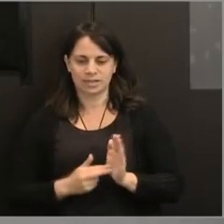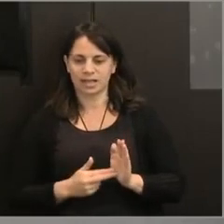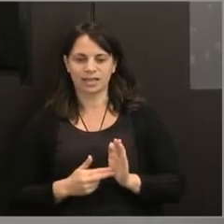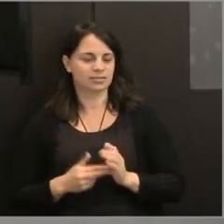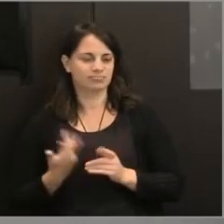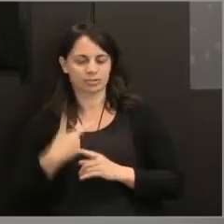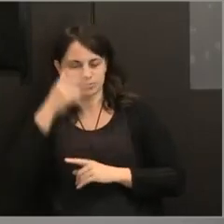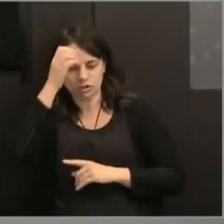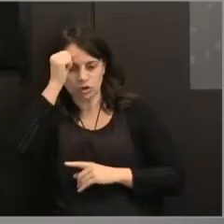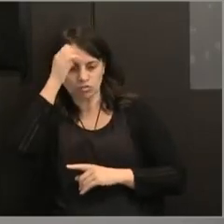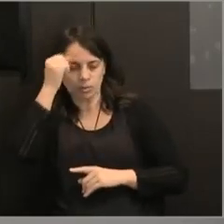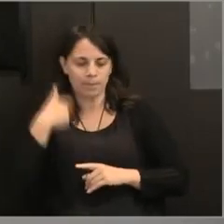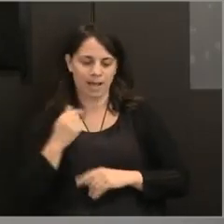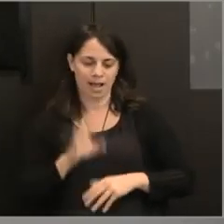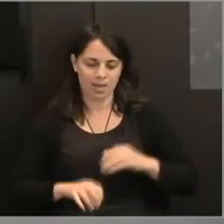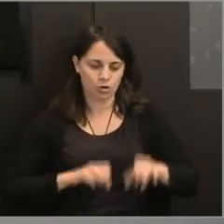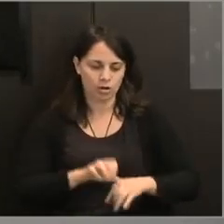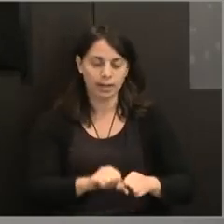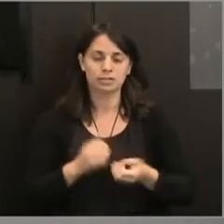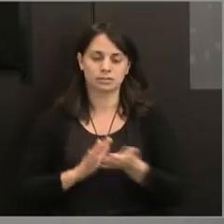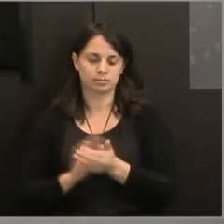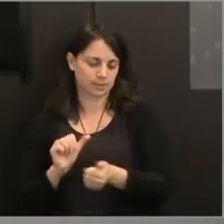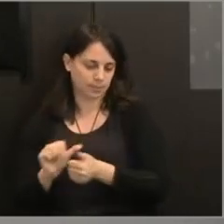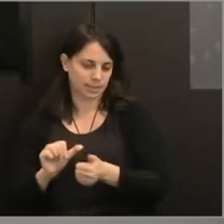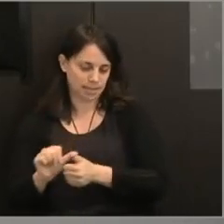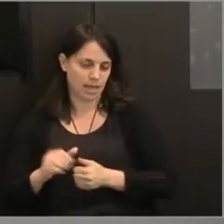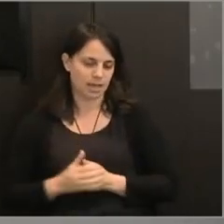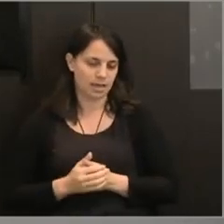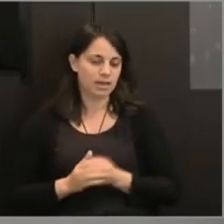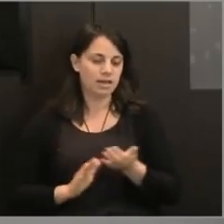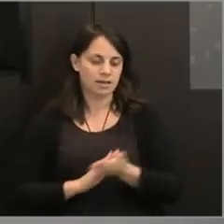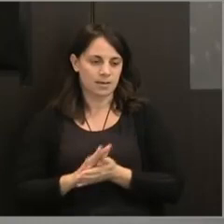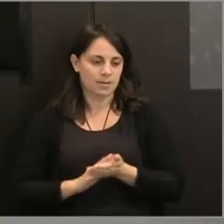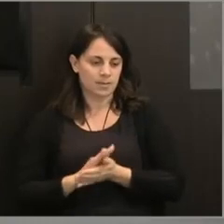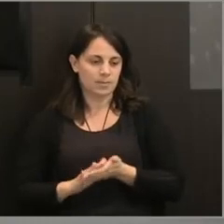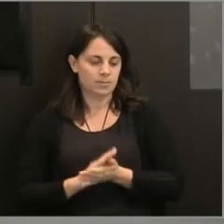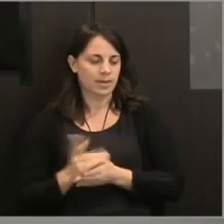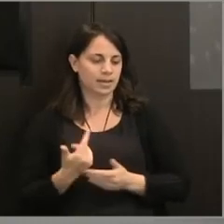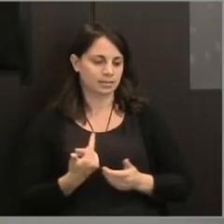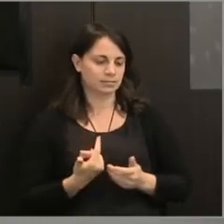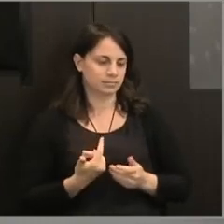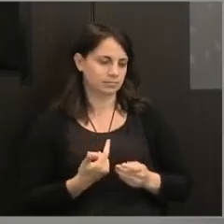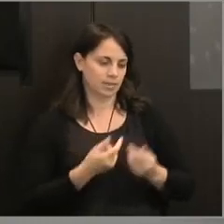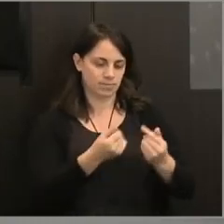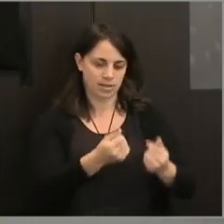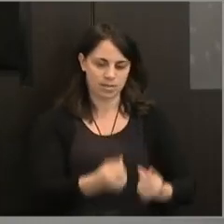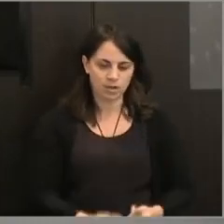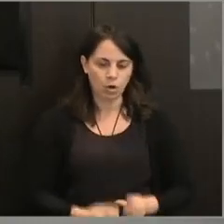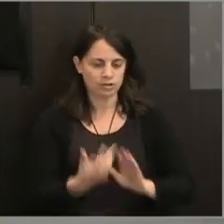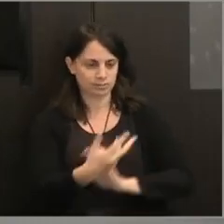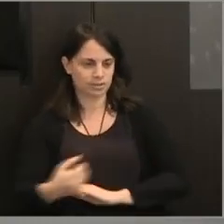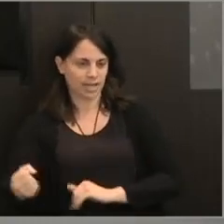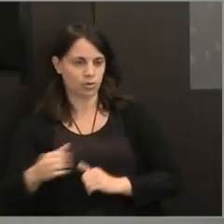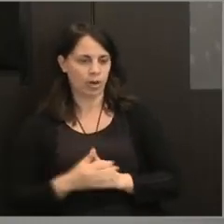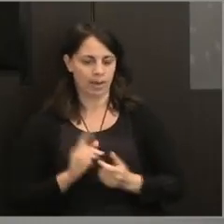as somehow better has led to an abstraction of those costs, which distorts their true and